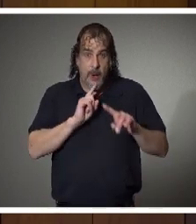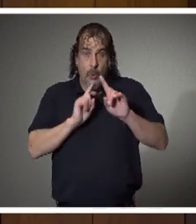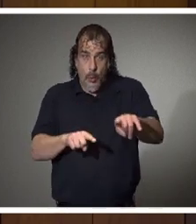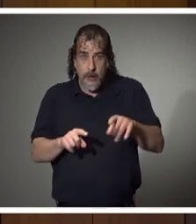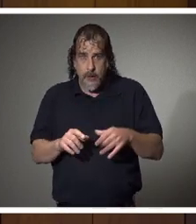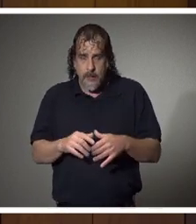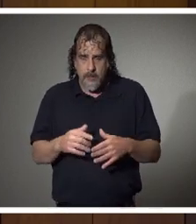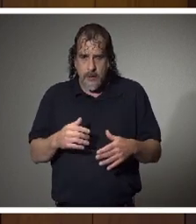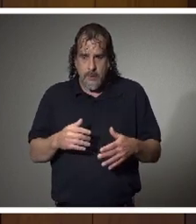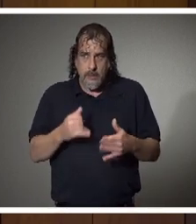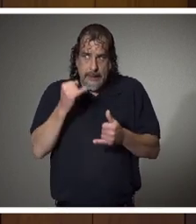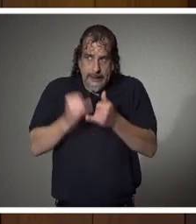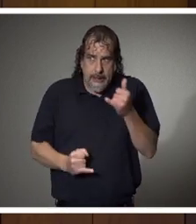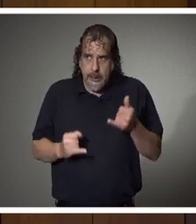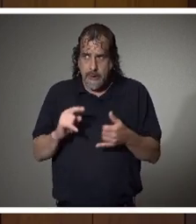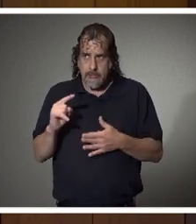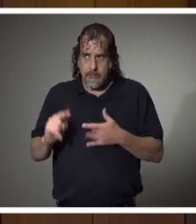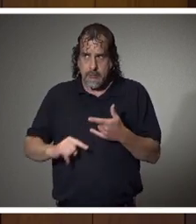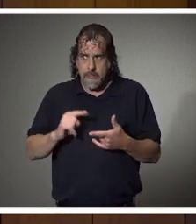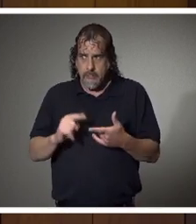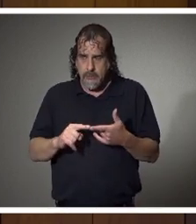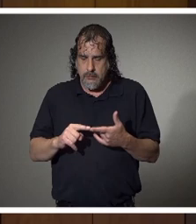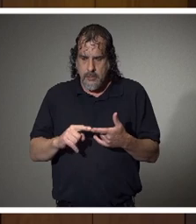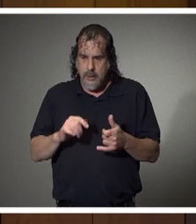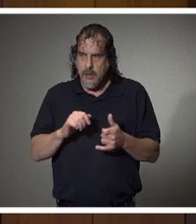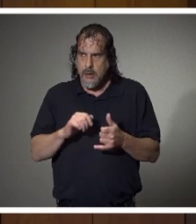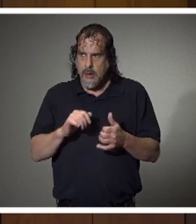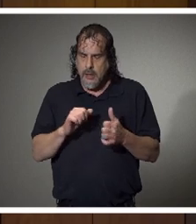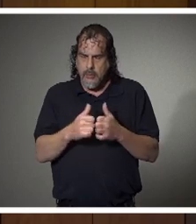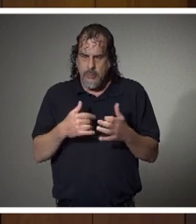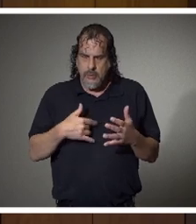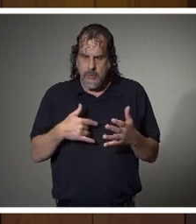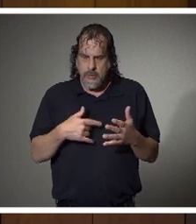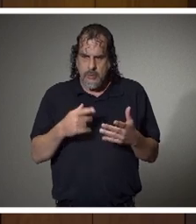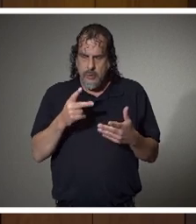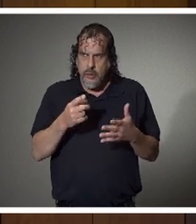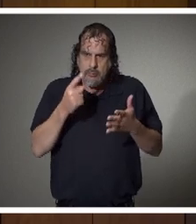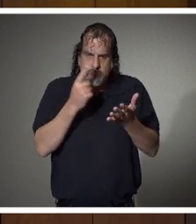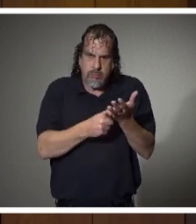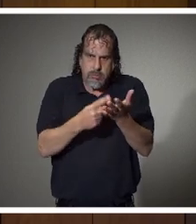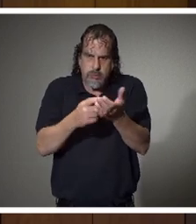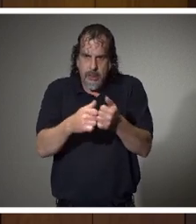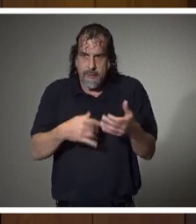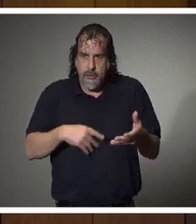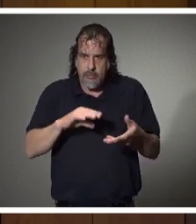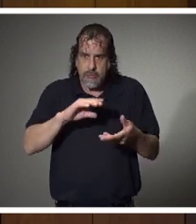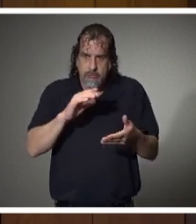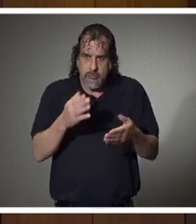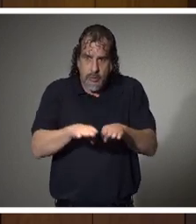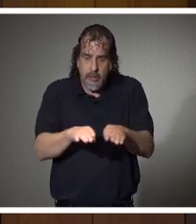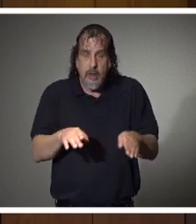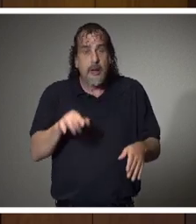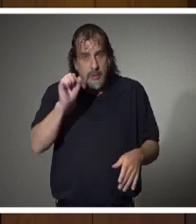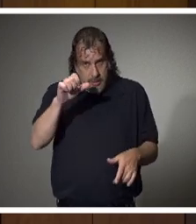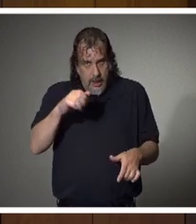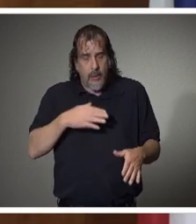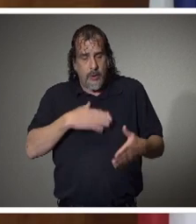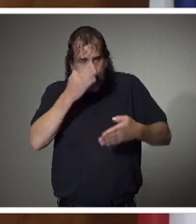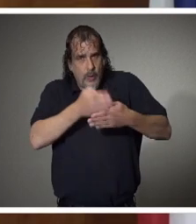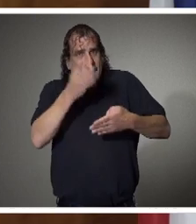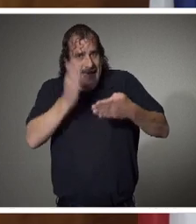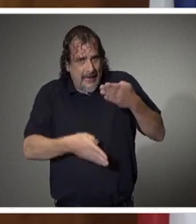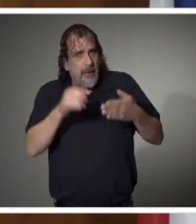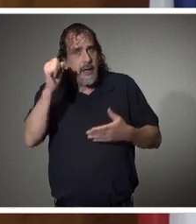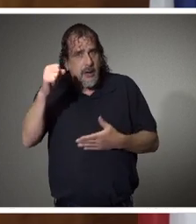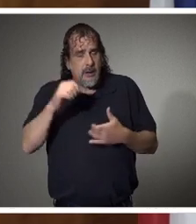an expiration date? And if so, how often will that be revisited? This order does have an expiration date. It is